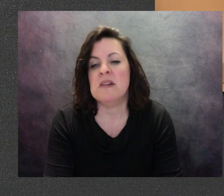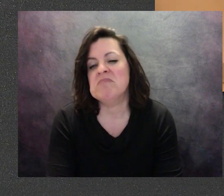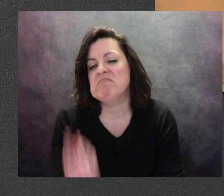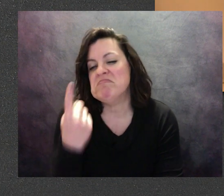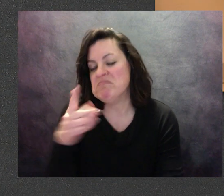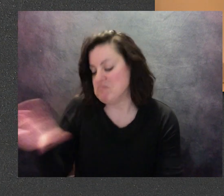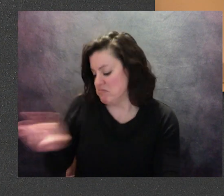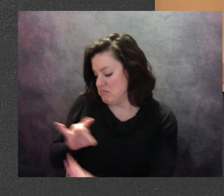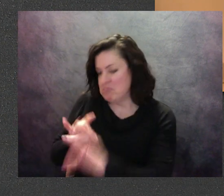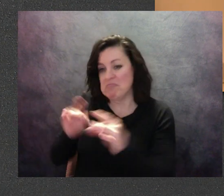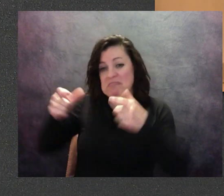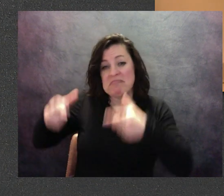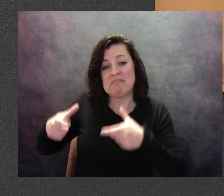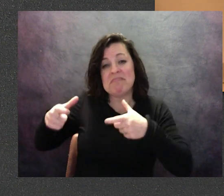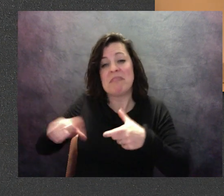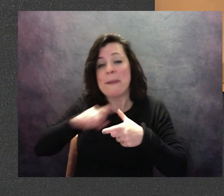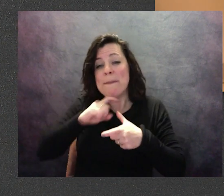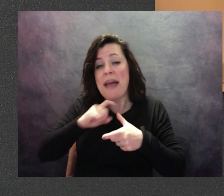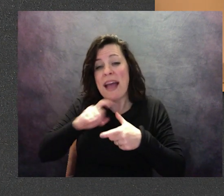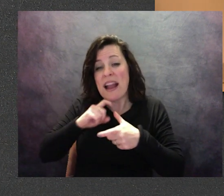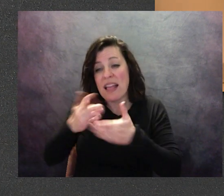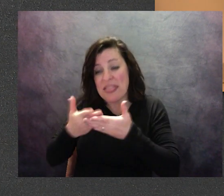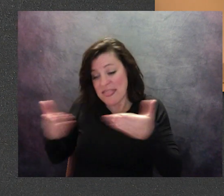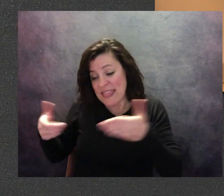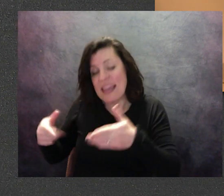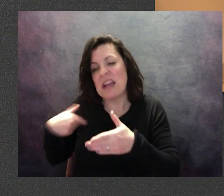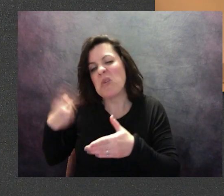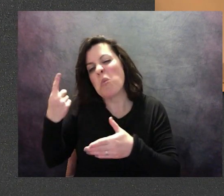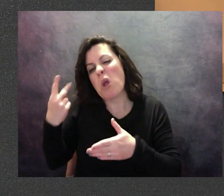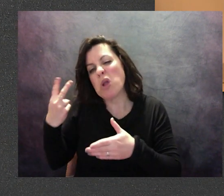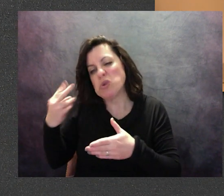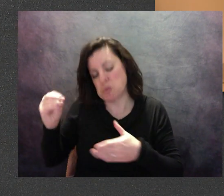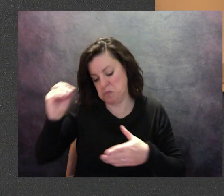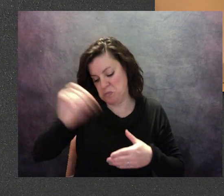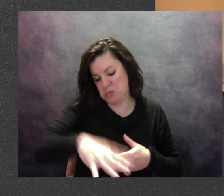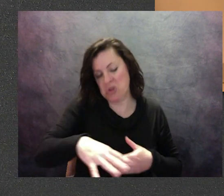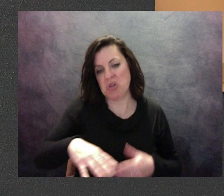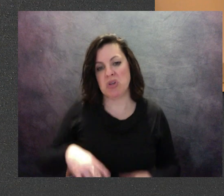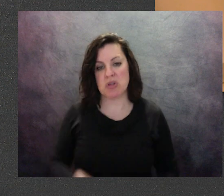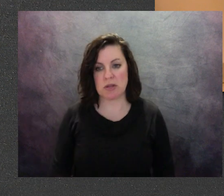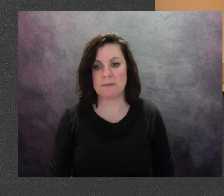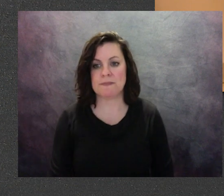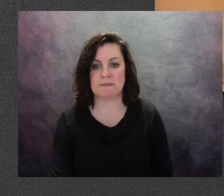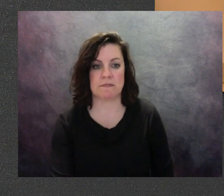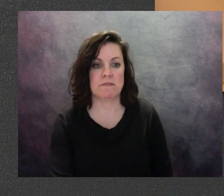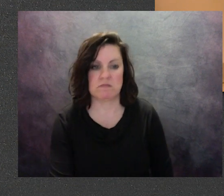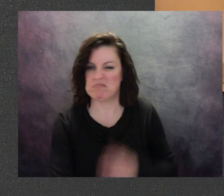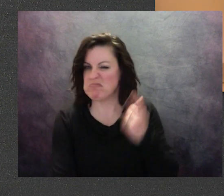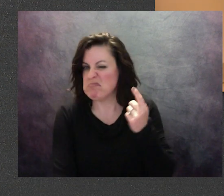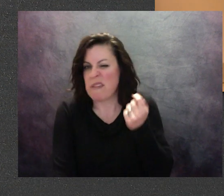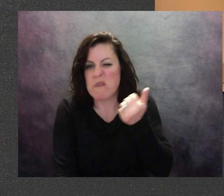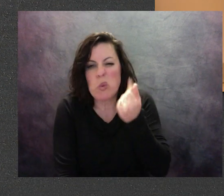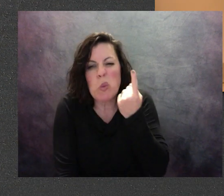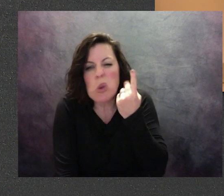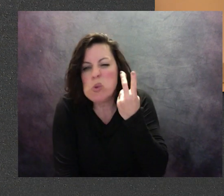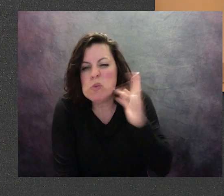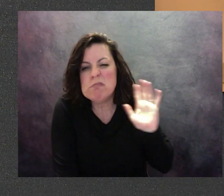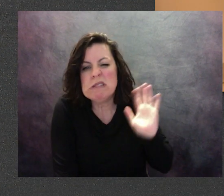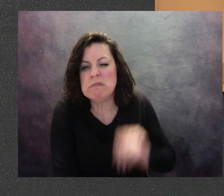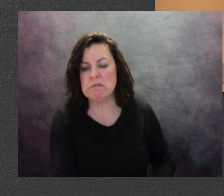or 2 of my metal pieces in the container, anywhere. Just pop.